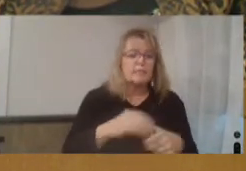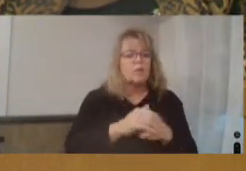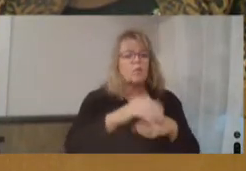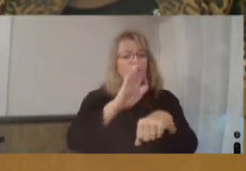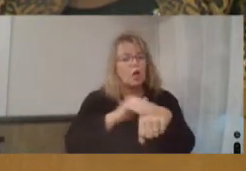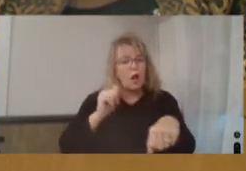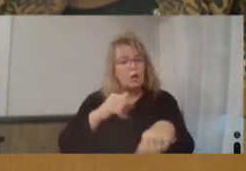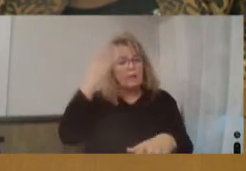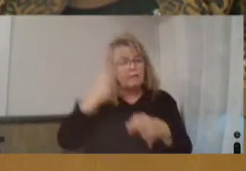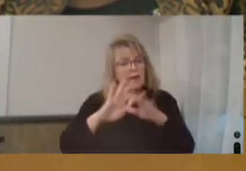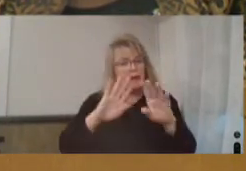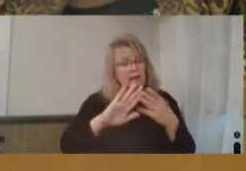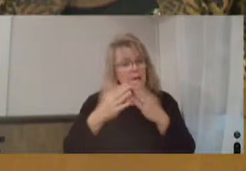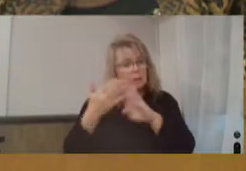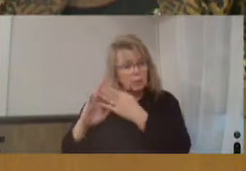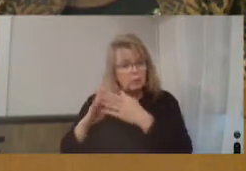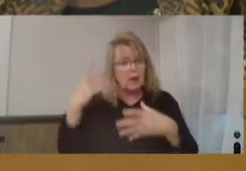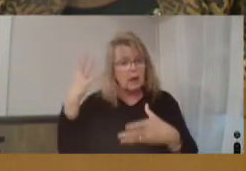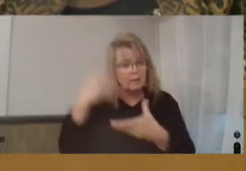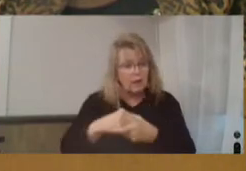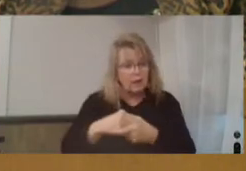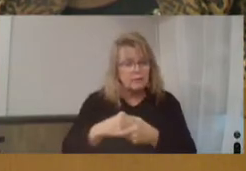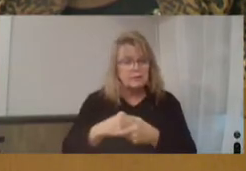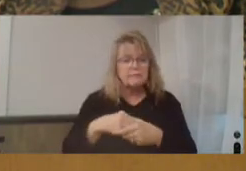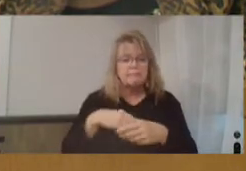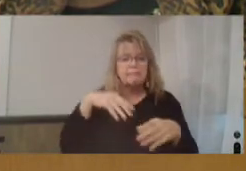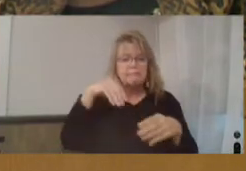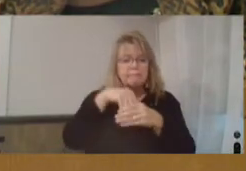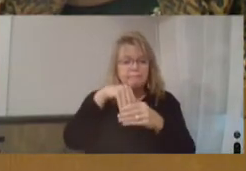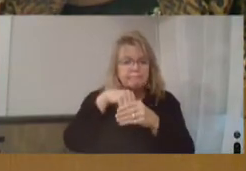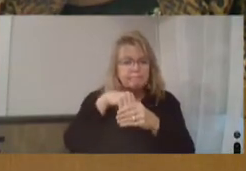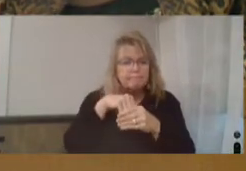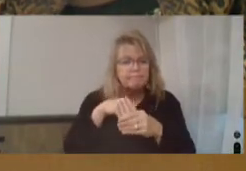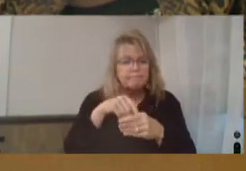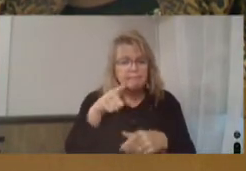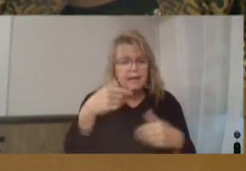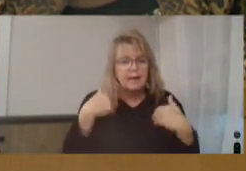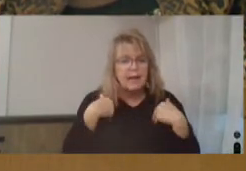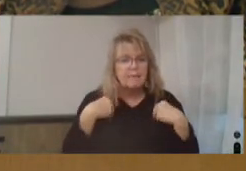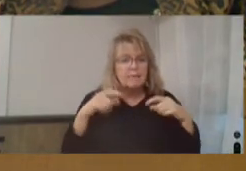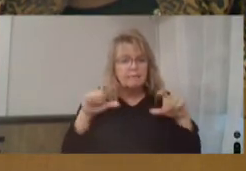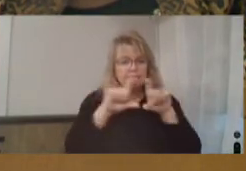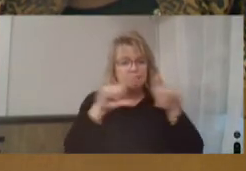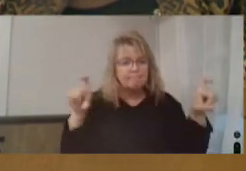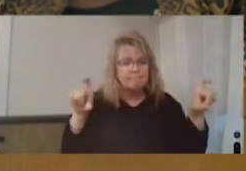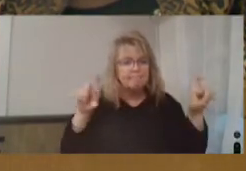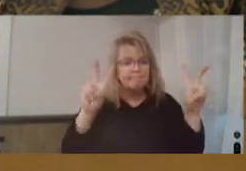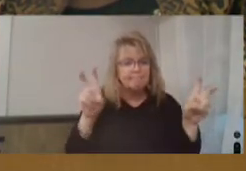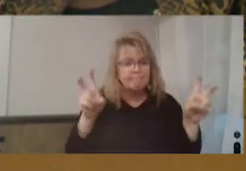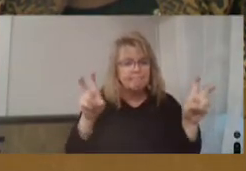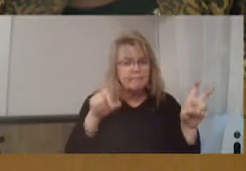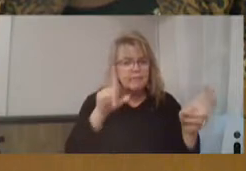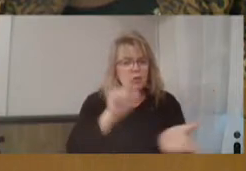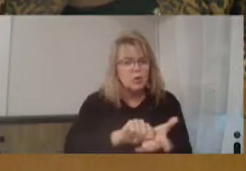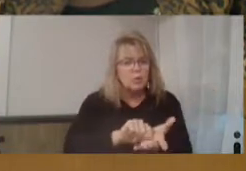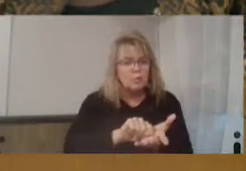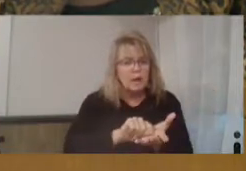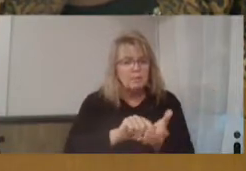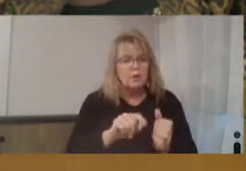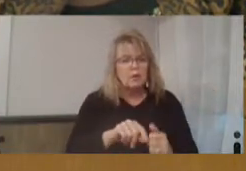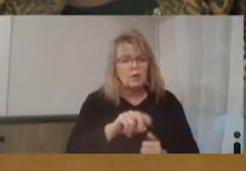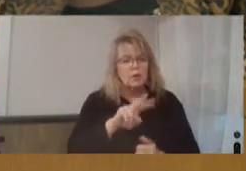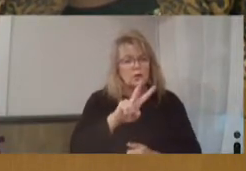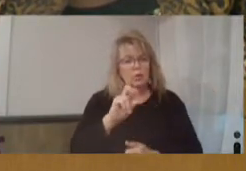get involved. I put in your package a headline from the newspapers about 2001